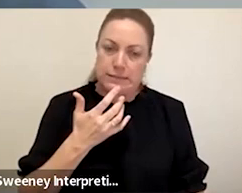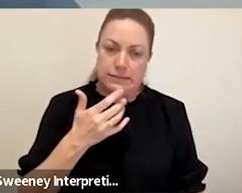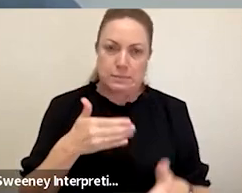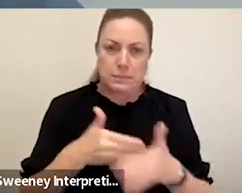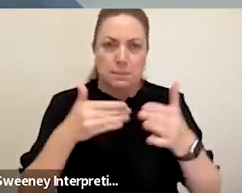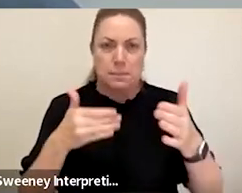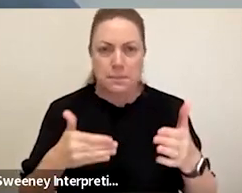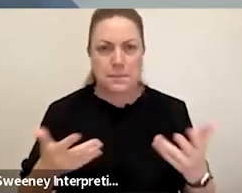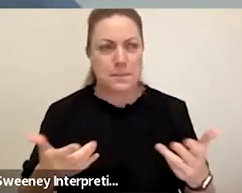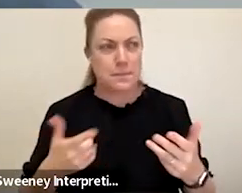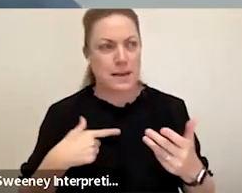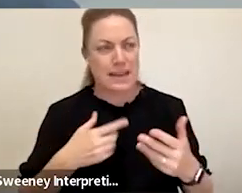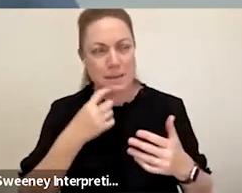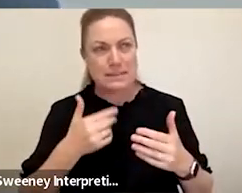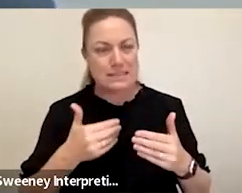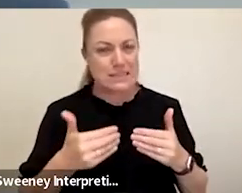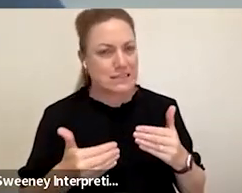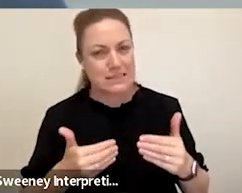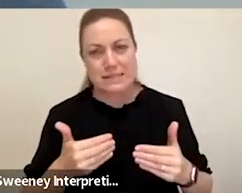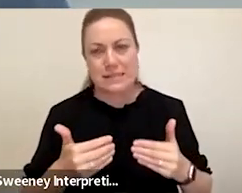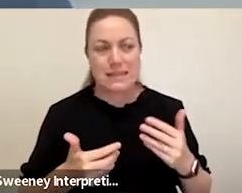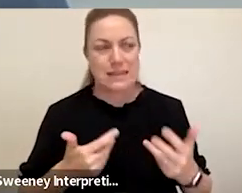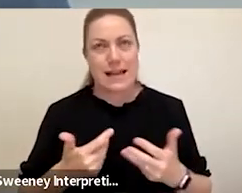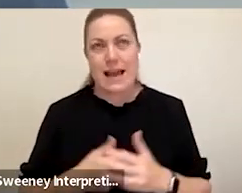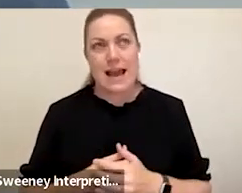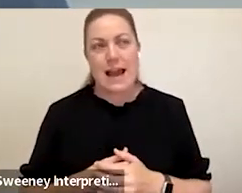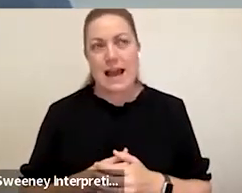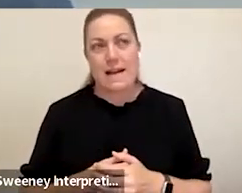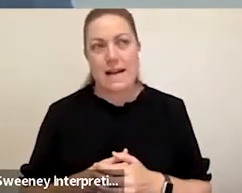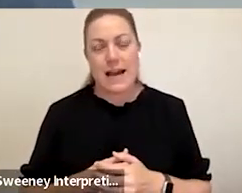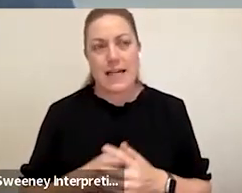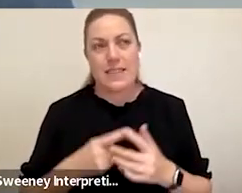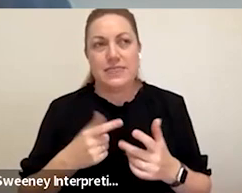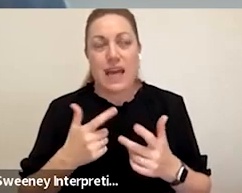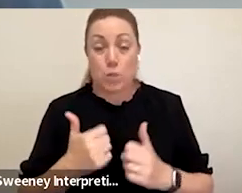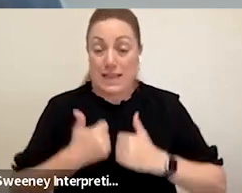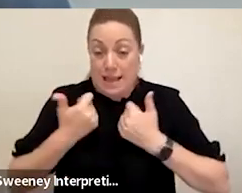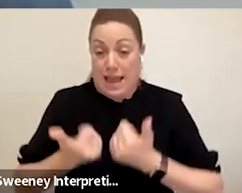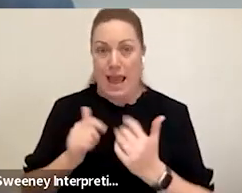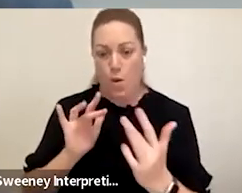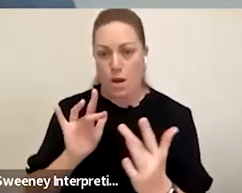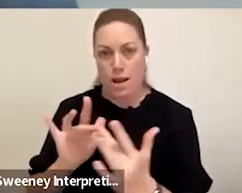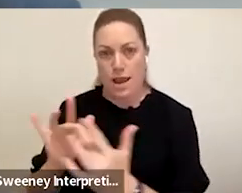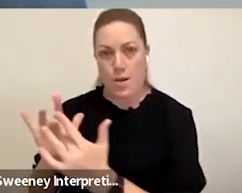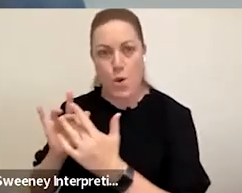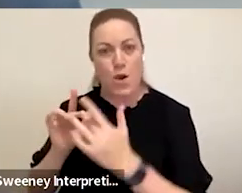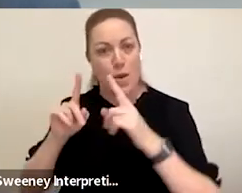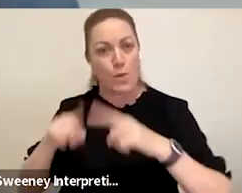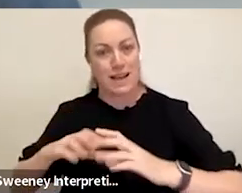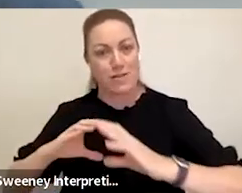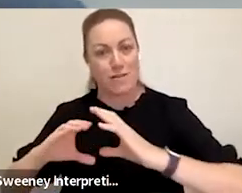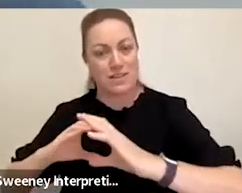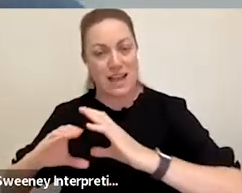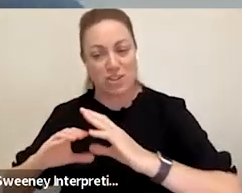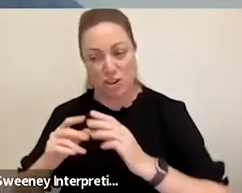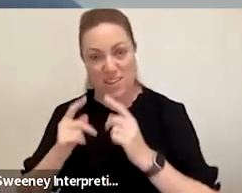we sort of struggled a little bit after that, because that was sort of our own generated network that we started those initial conversations with. And then after